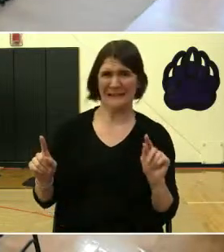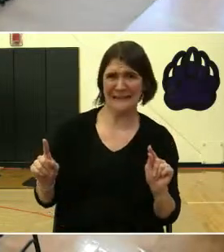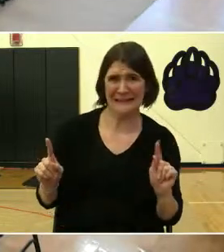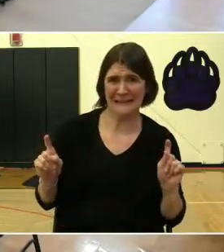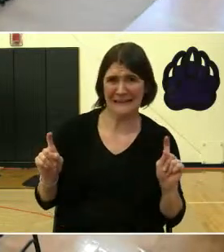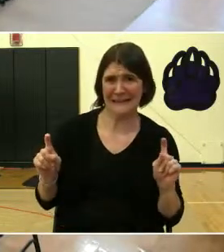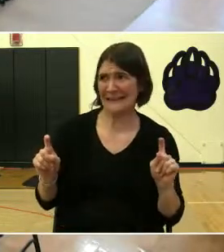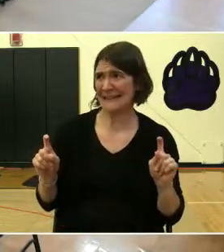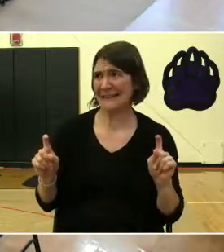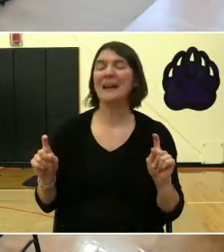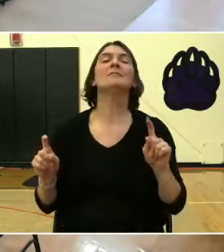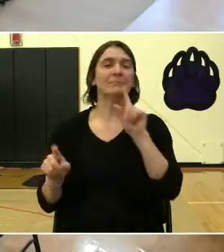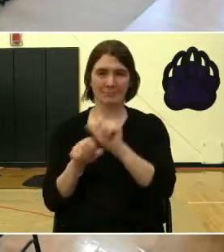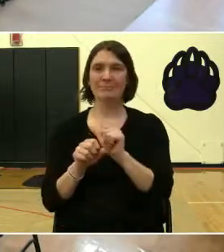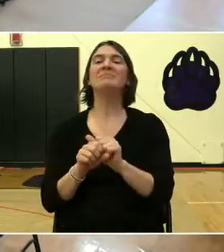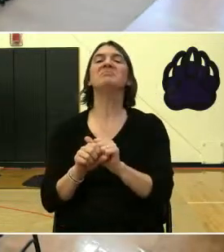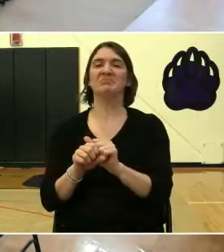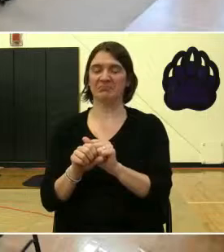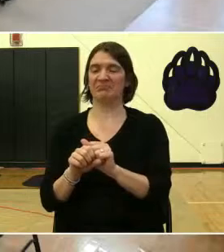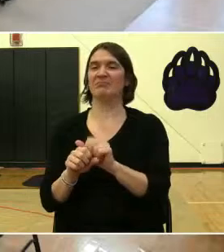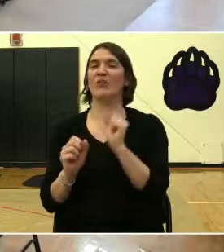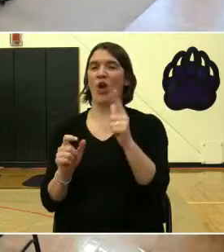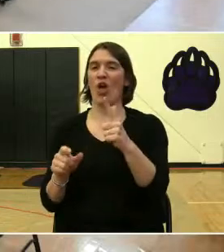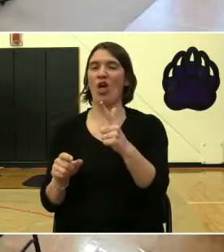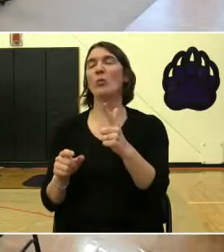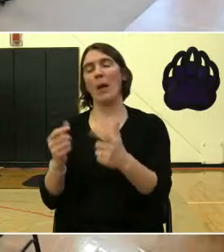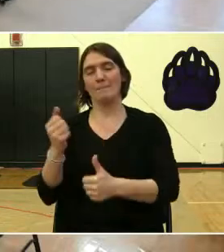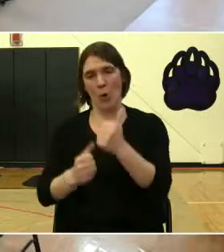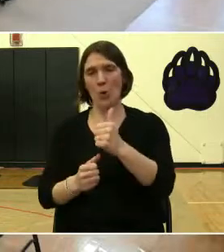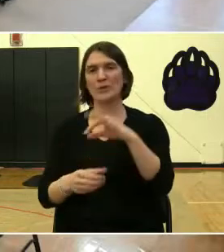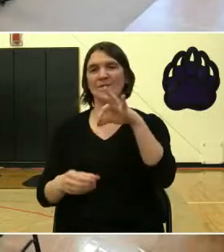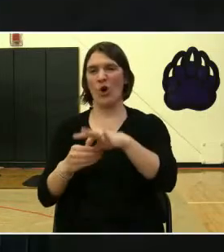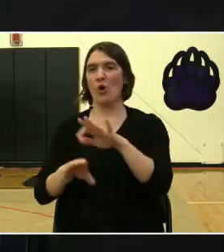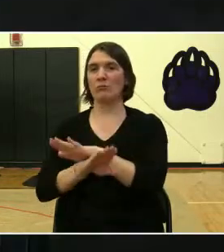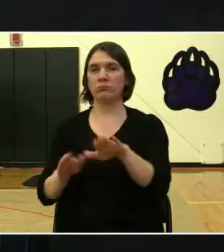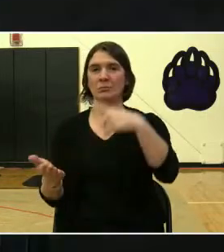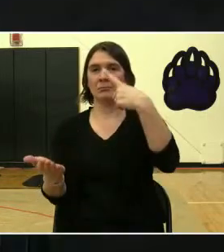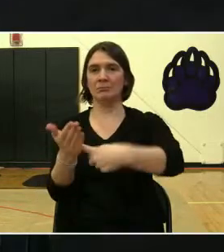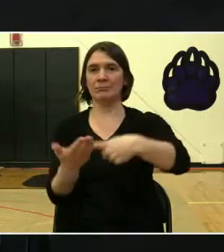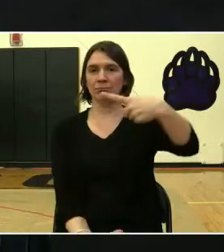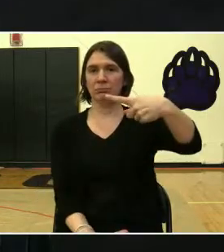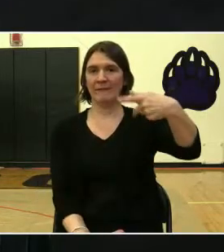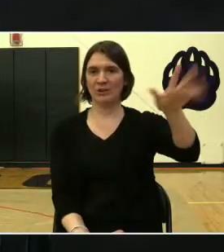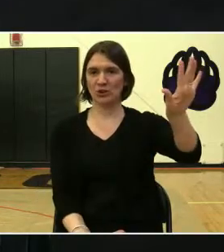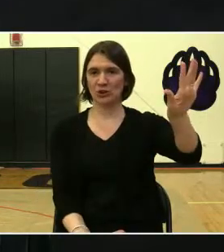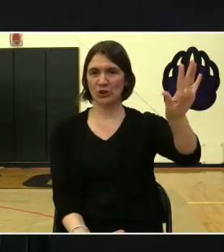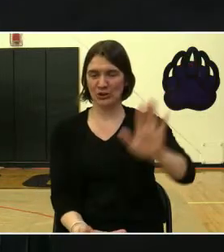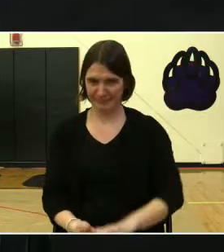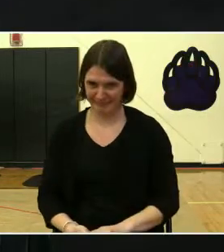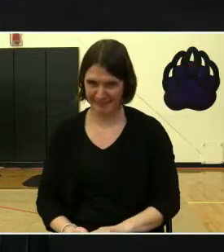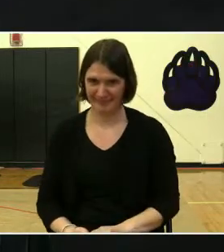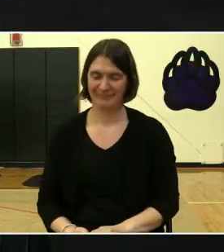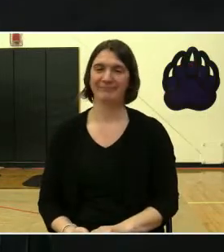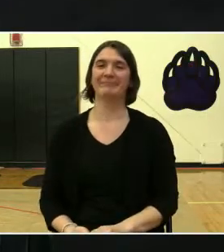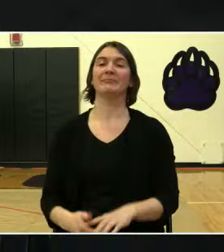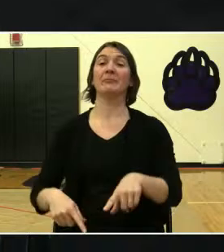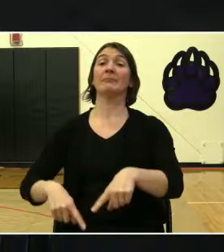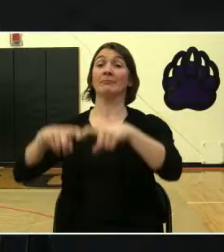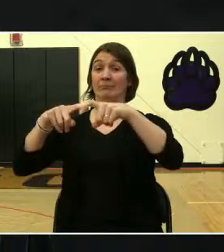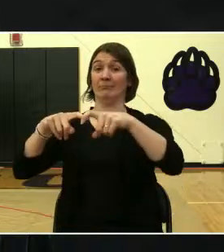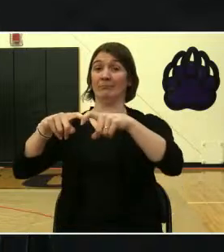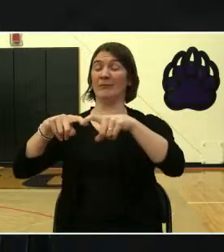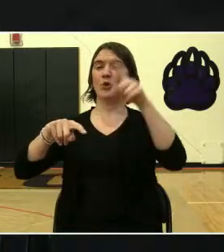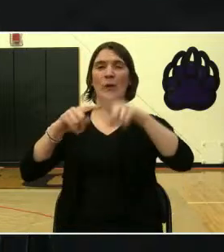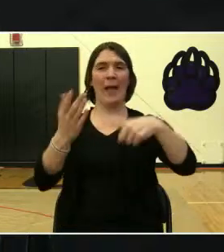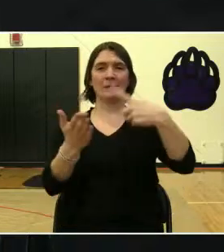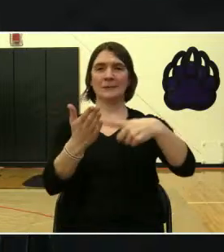it the eyes do have it and you've ceased debate on the Carval amendment to